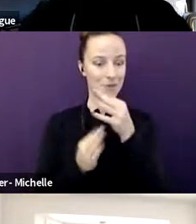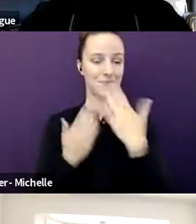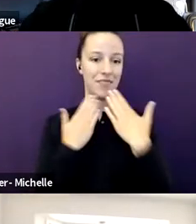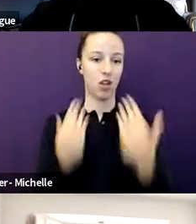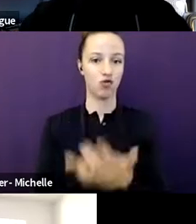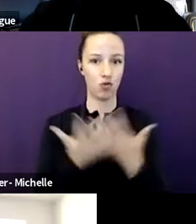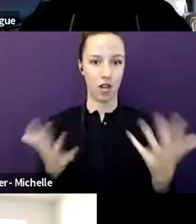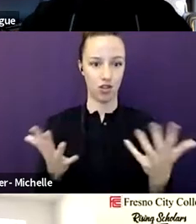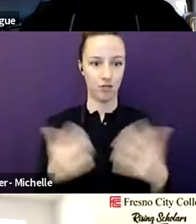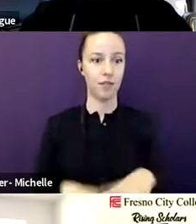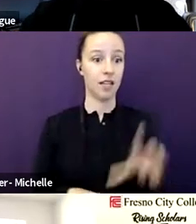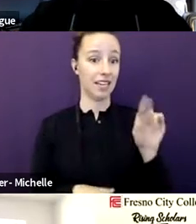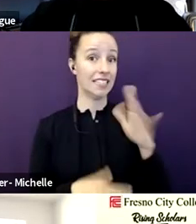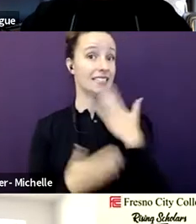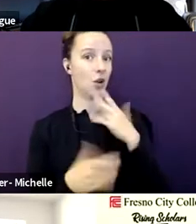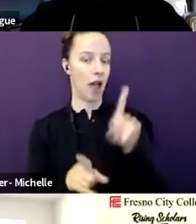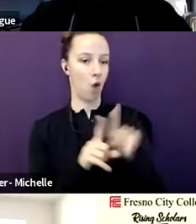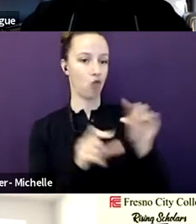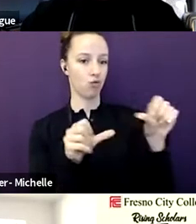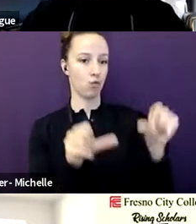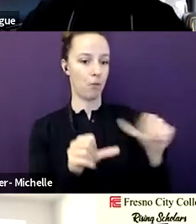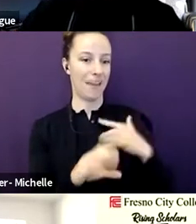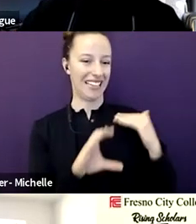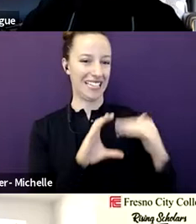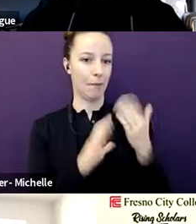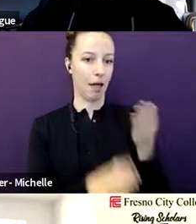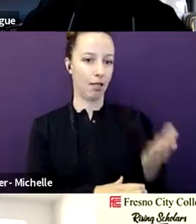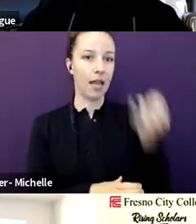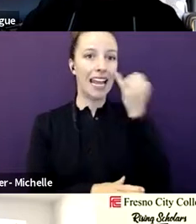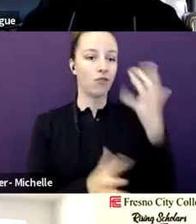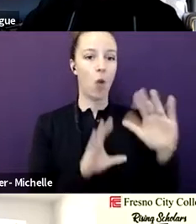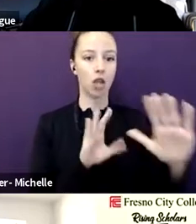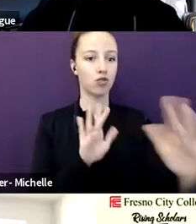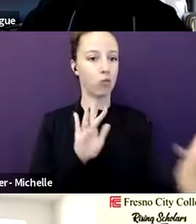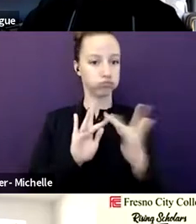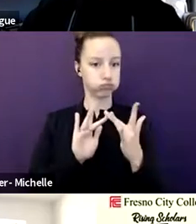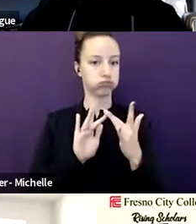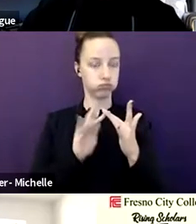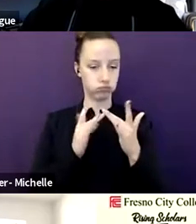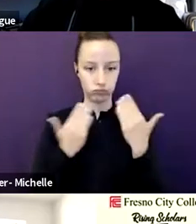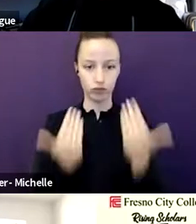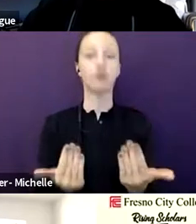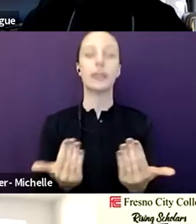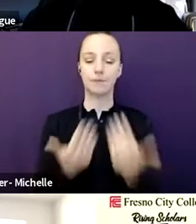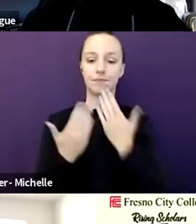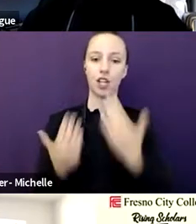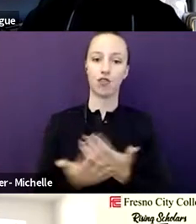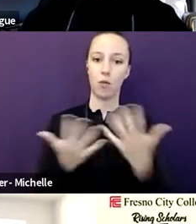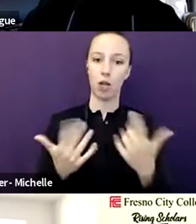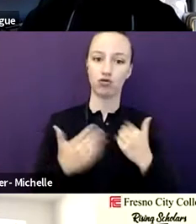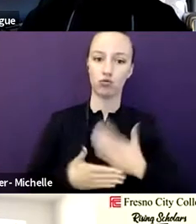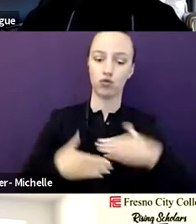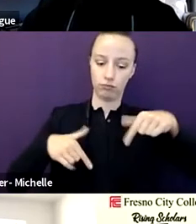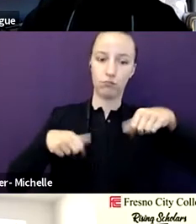much. Thank you. And I'm also going to put my email at the end. If anybody wants to follow up with anything, feel free. But yeah, thank you very much. I really appreciate